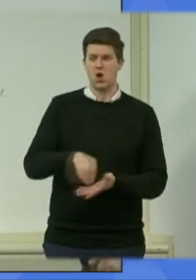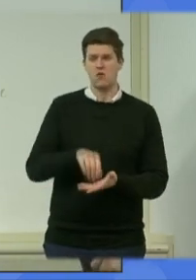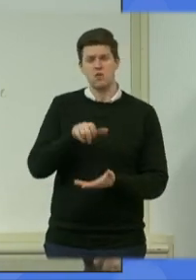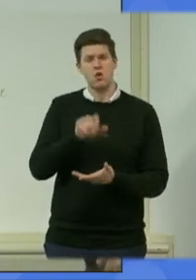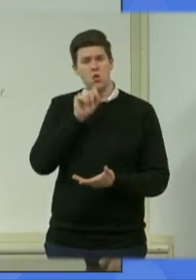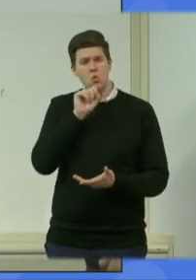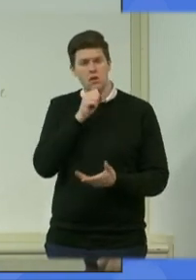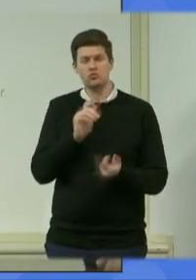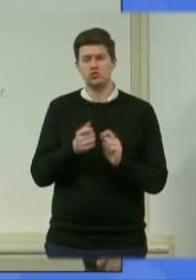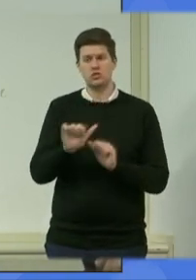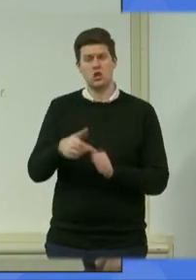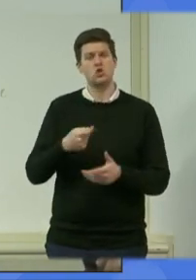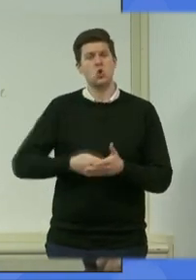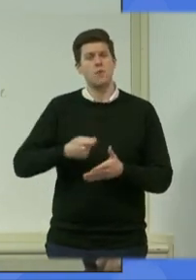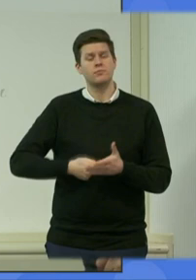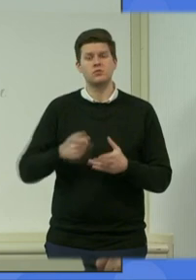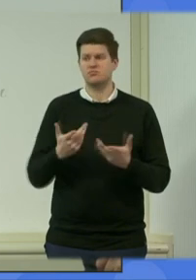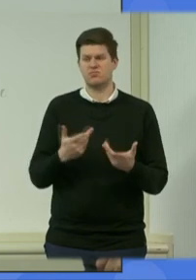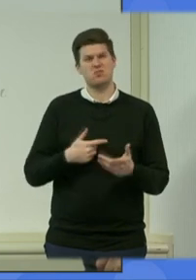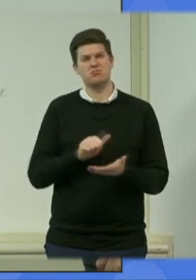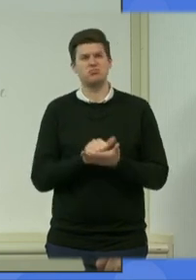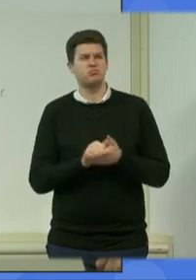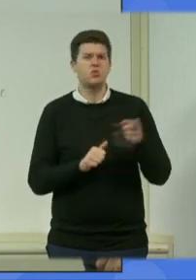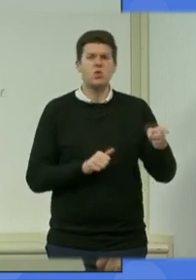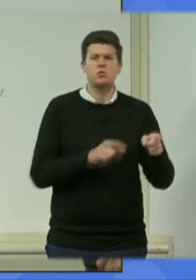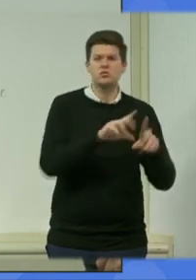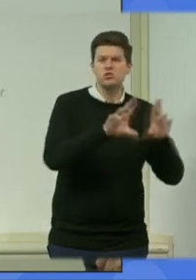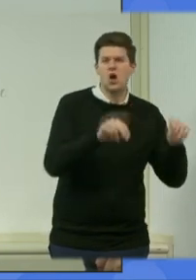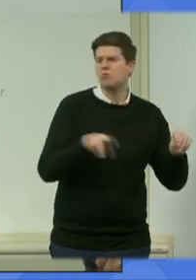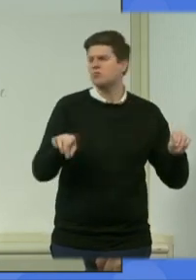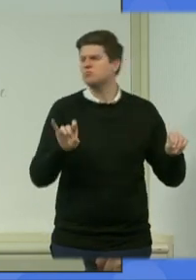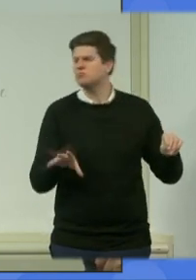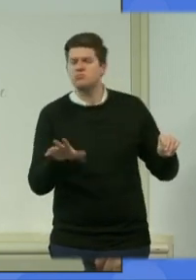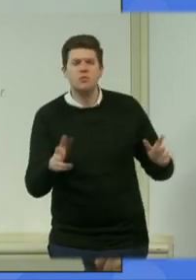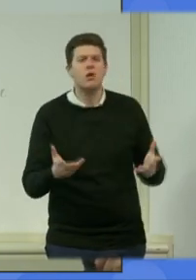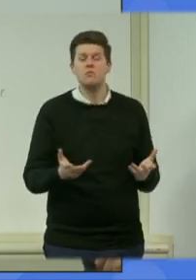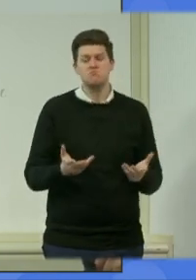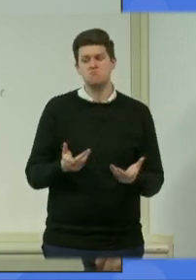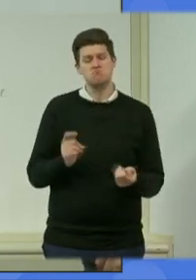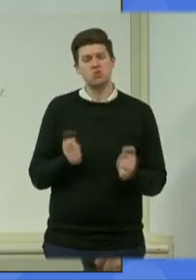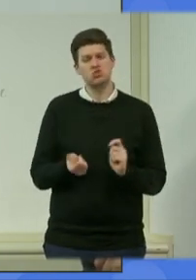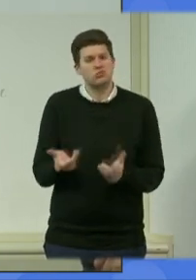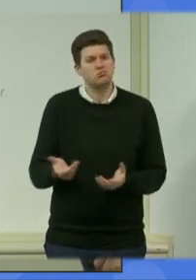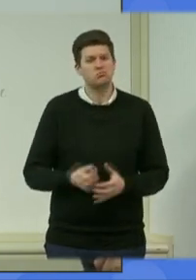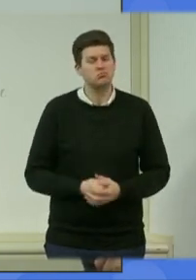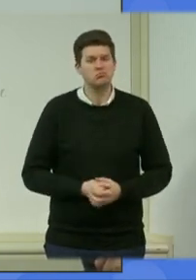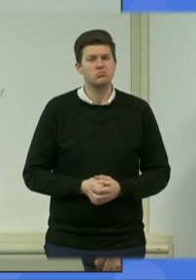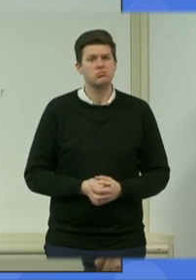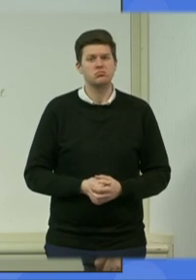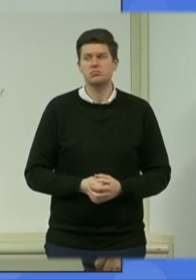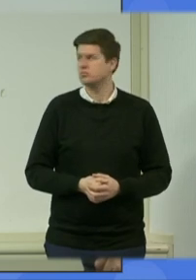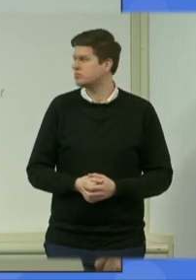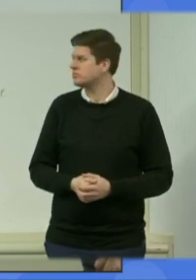depending on their income tax bill. We think they'll probably buy what they will. We would probably argue, and maybe there's a bit of a distinction here with some of the other speakers,